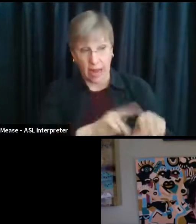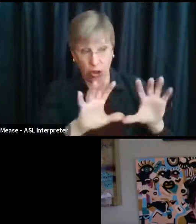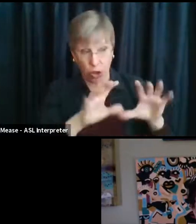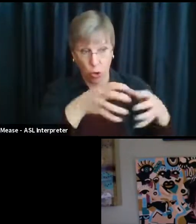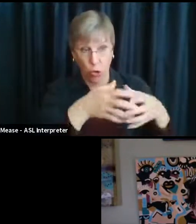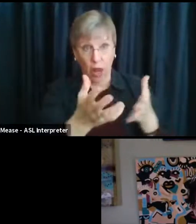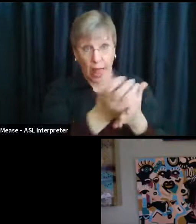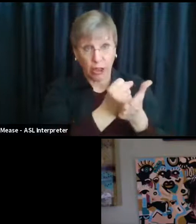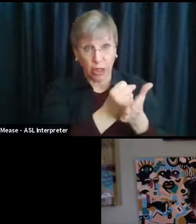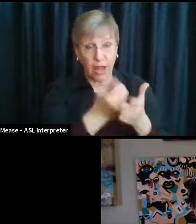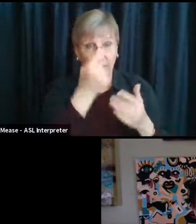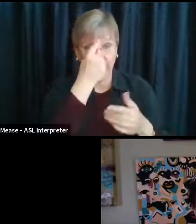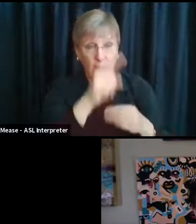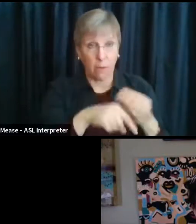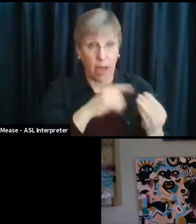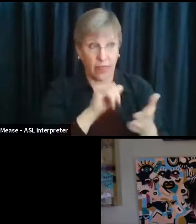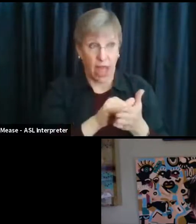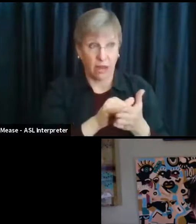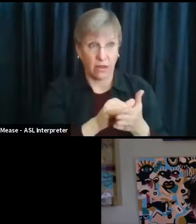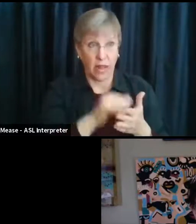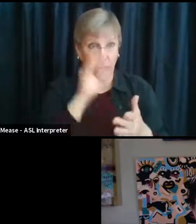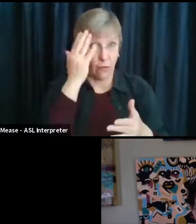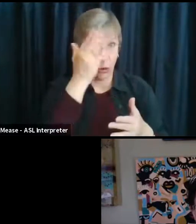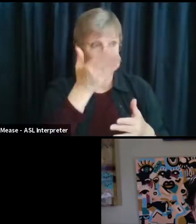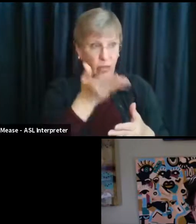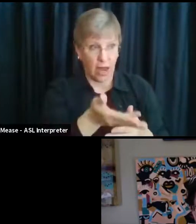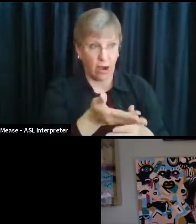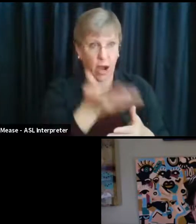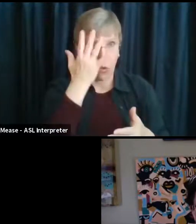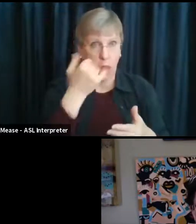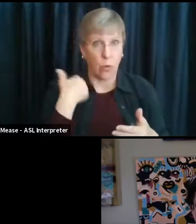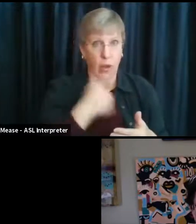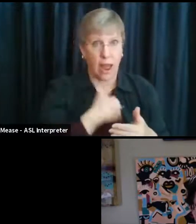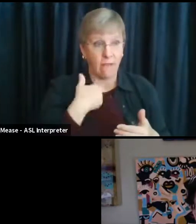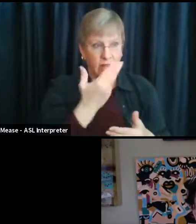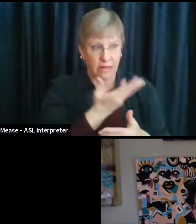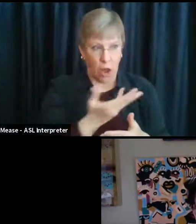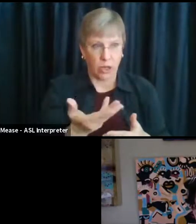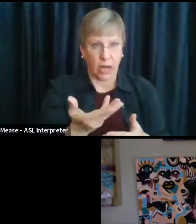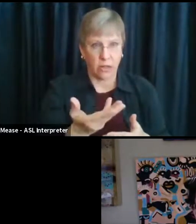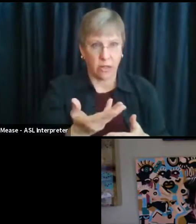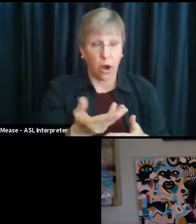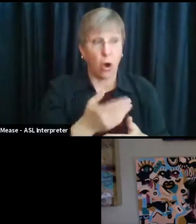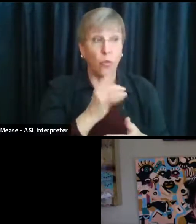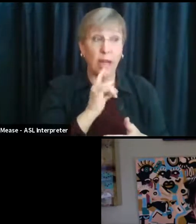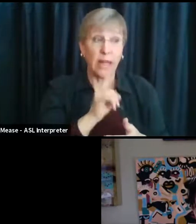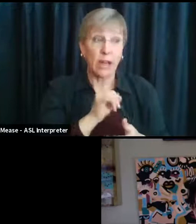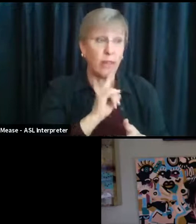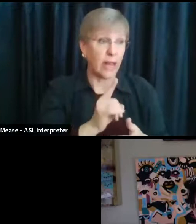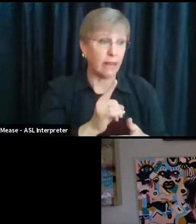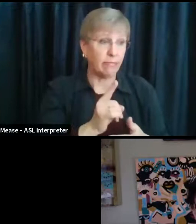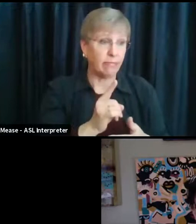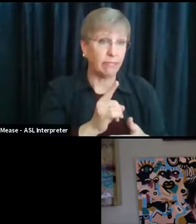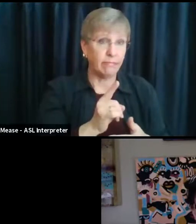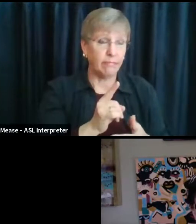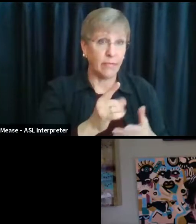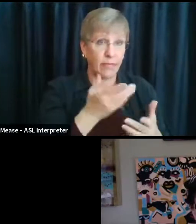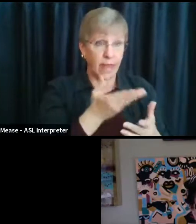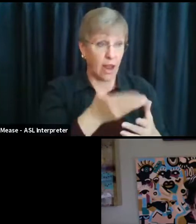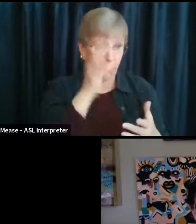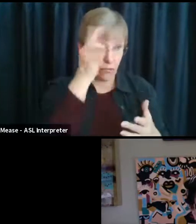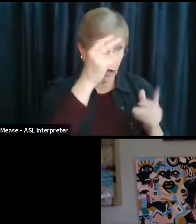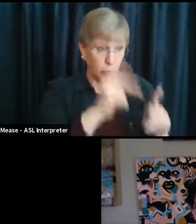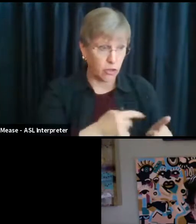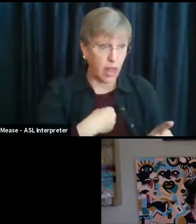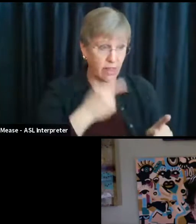and think about them and their future and why we have those objects and are they really legitimate in France? I think as a French